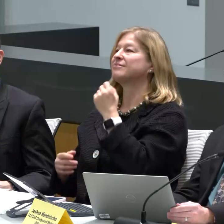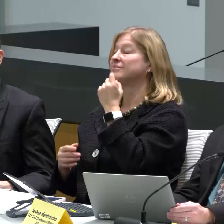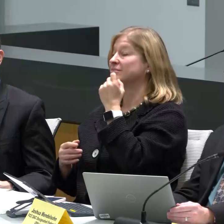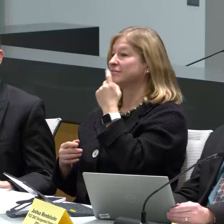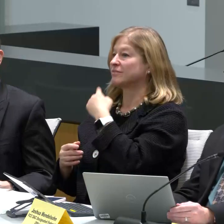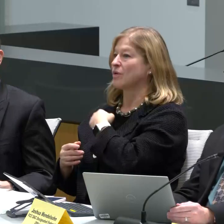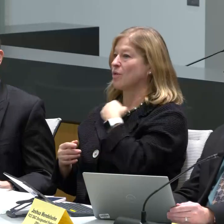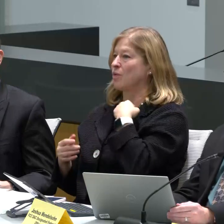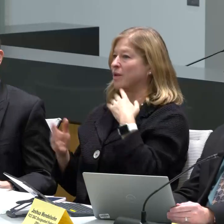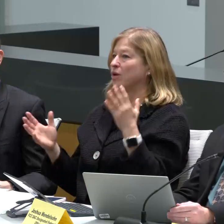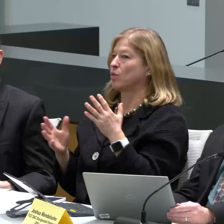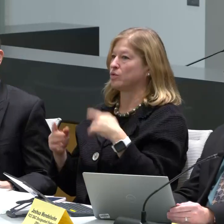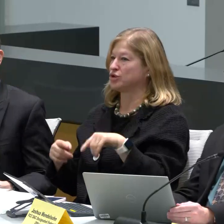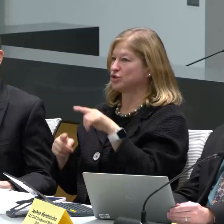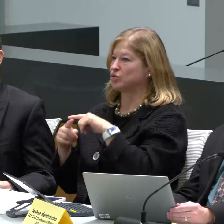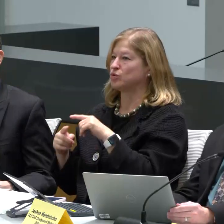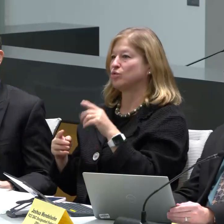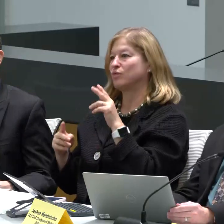dro@fcc.gov.